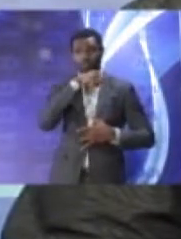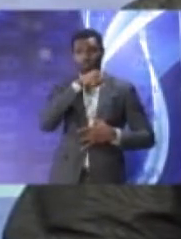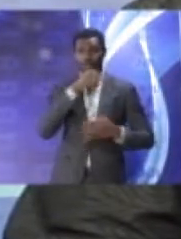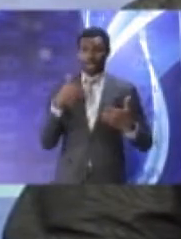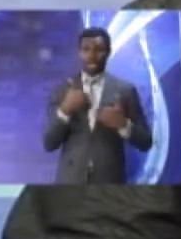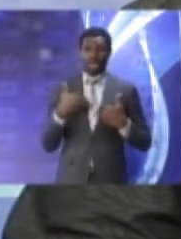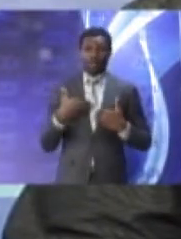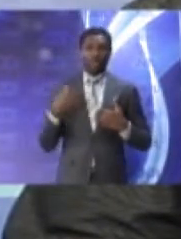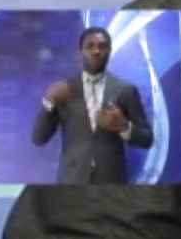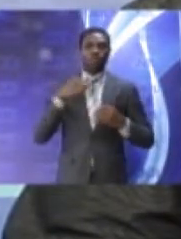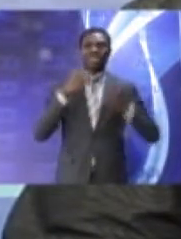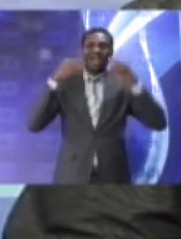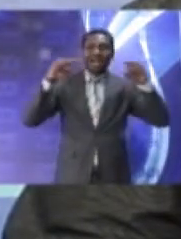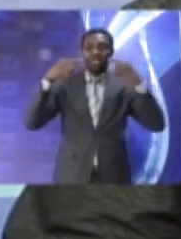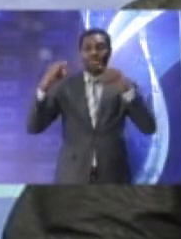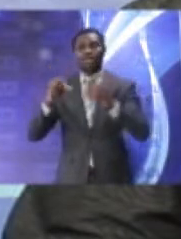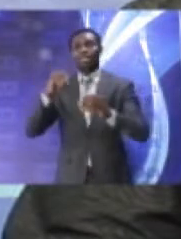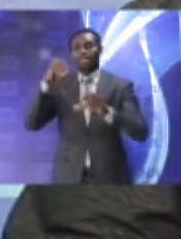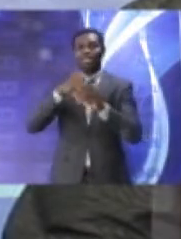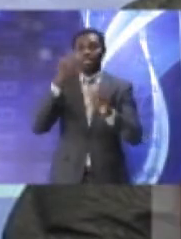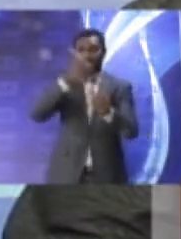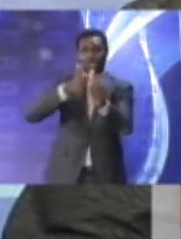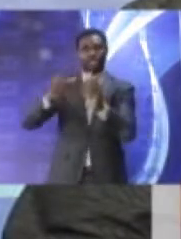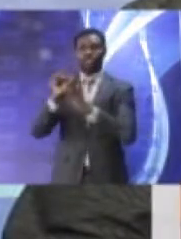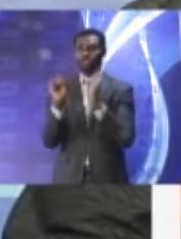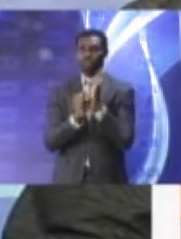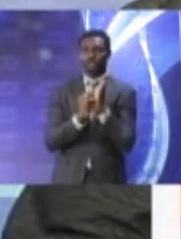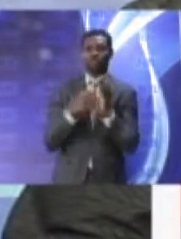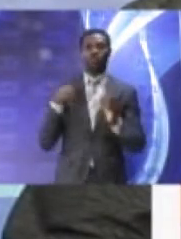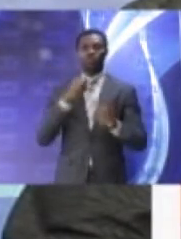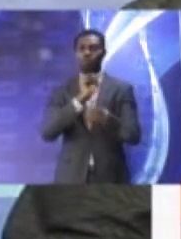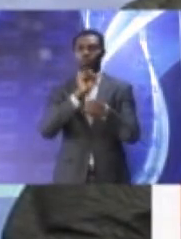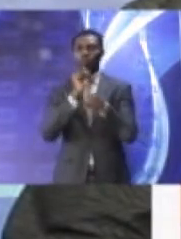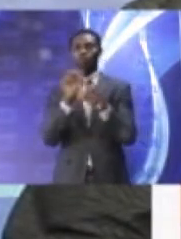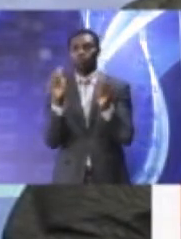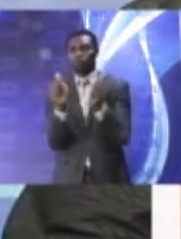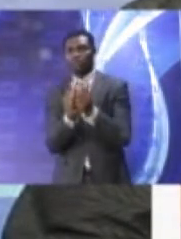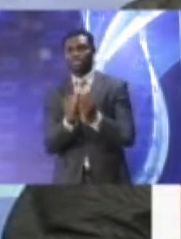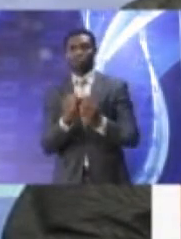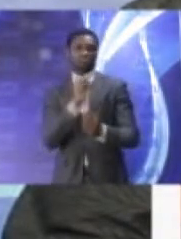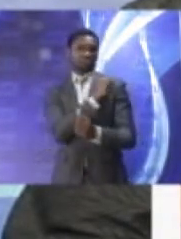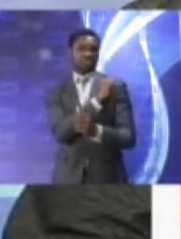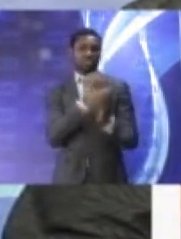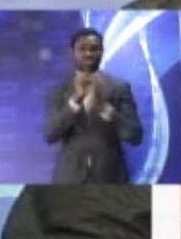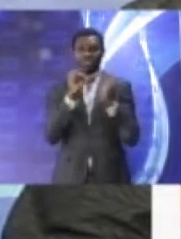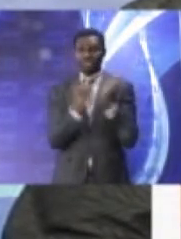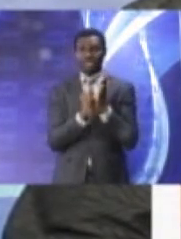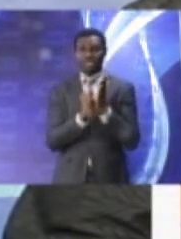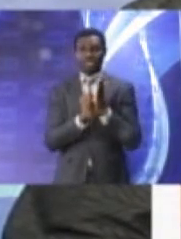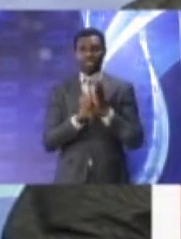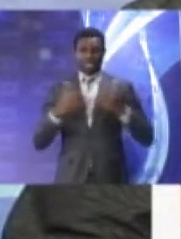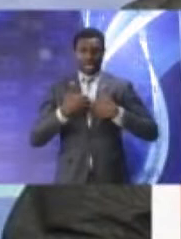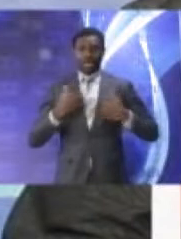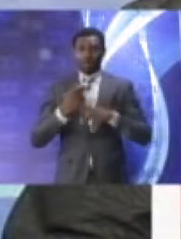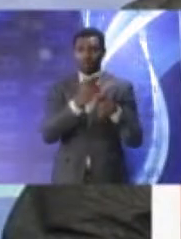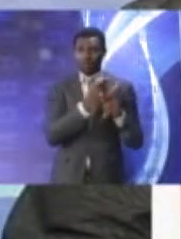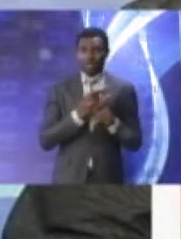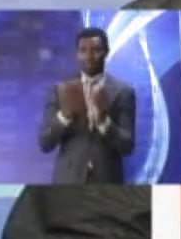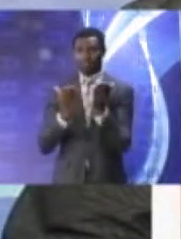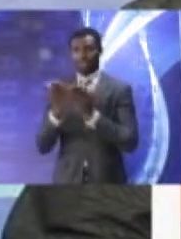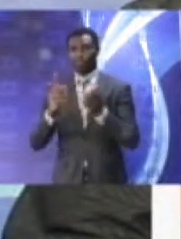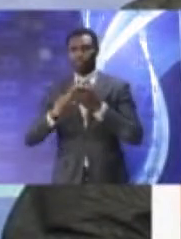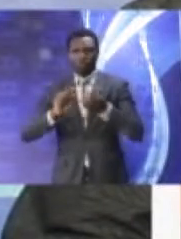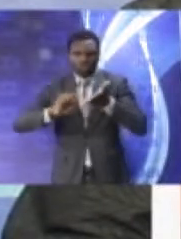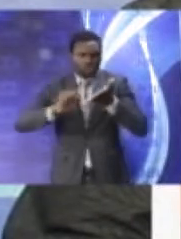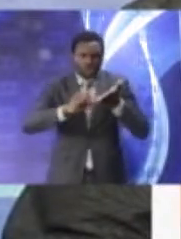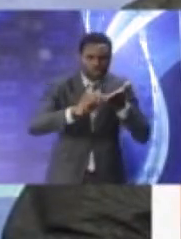the areas that are affected, and they work with the state veterinary services to carry out immediate investigation of the disease